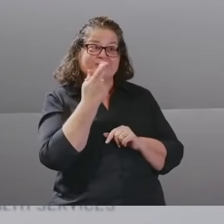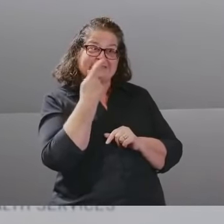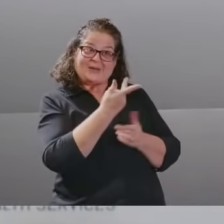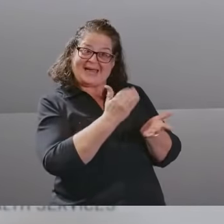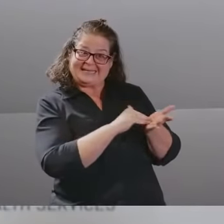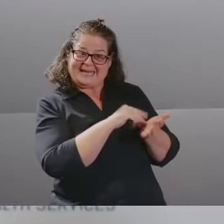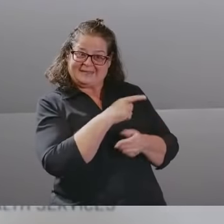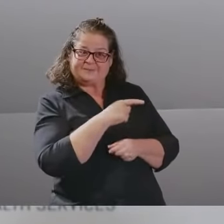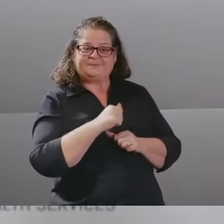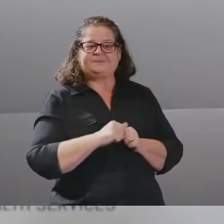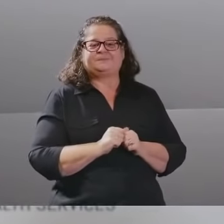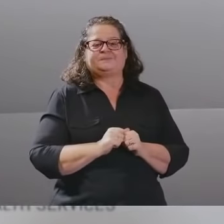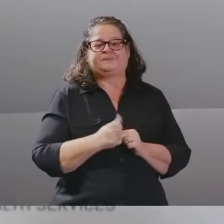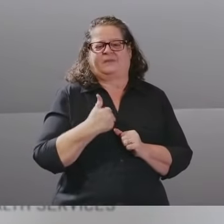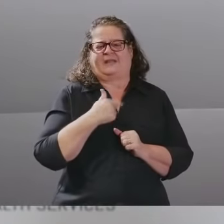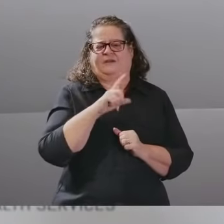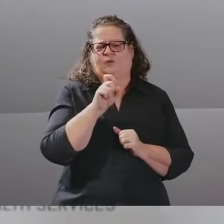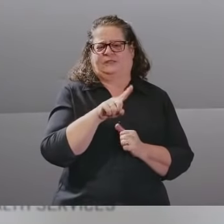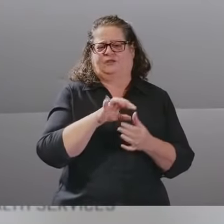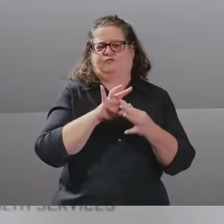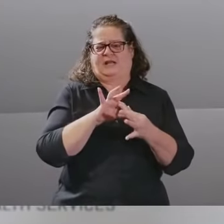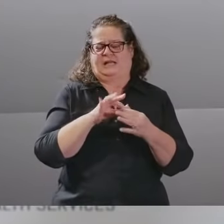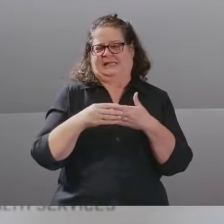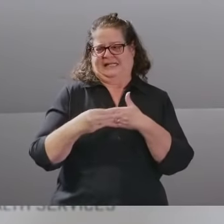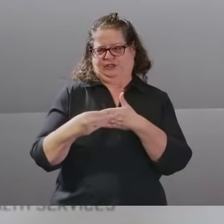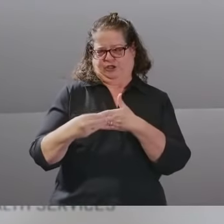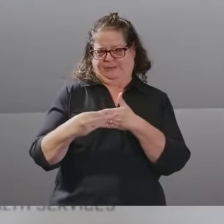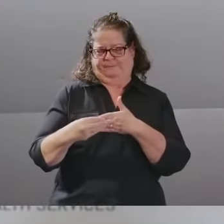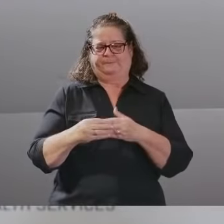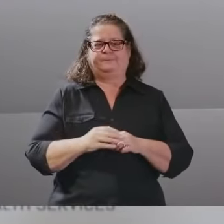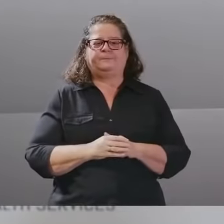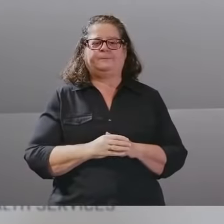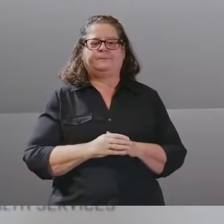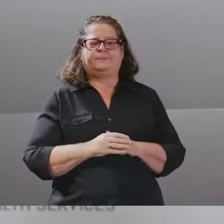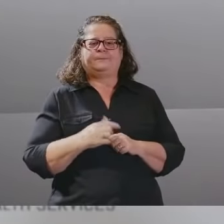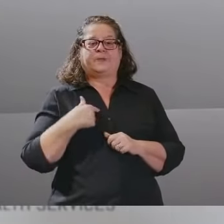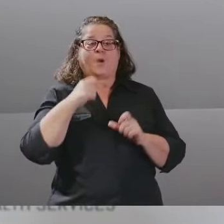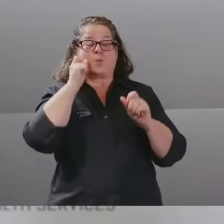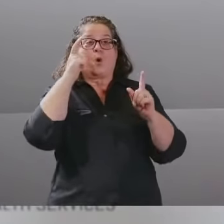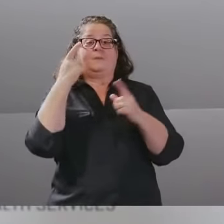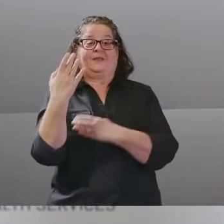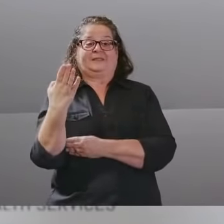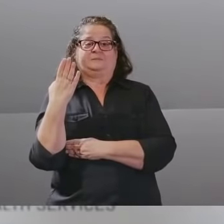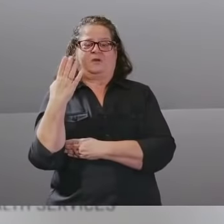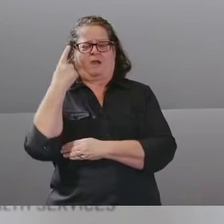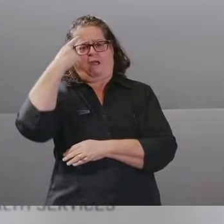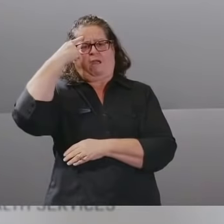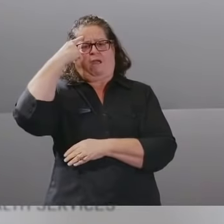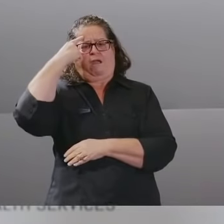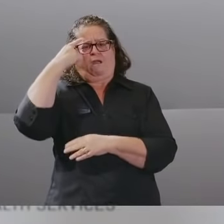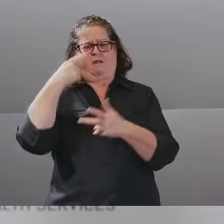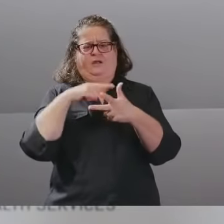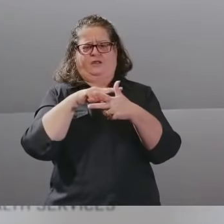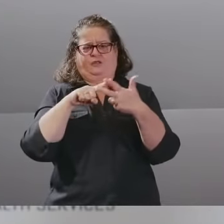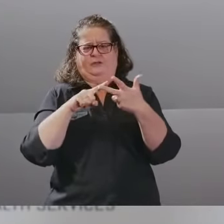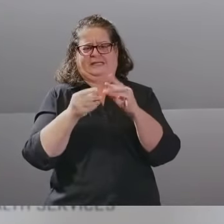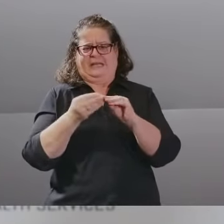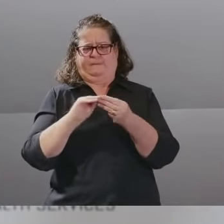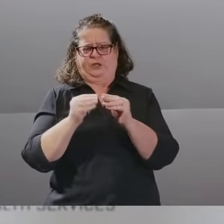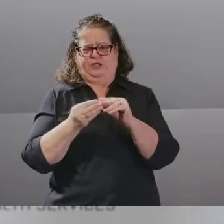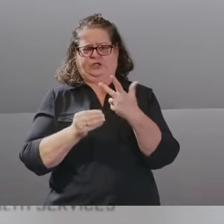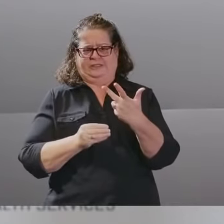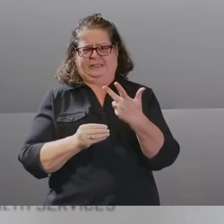to you about leadership. When I woke up this morning, three numbers struck: 3,200 new cases, 53